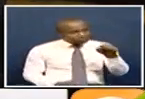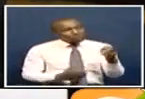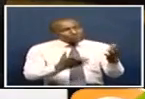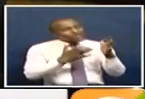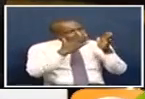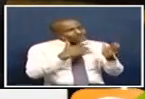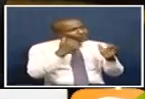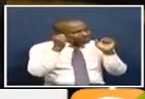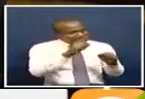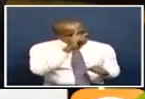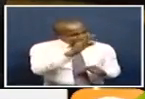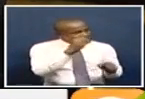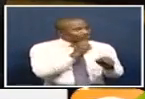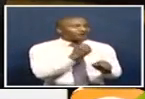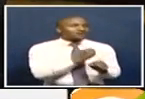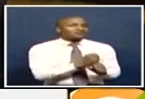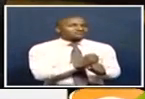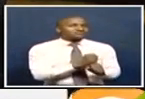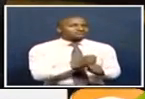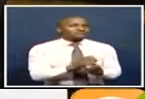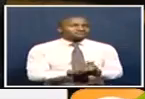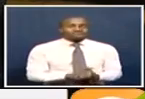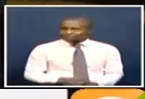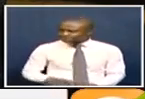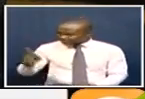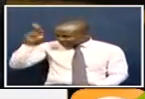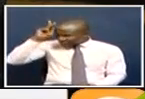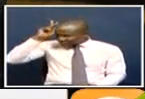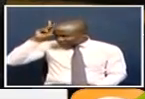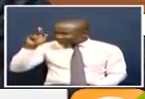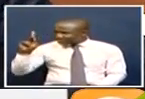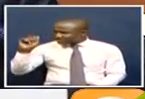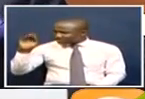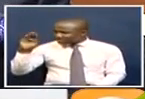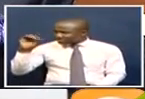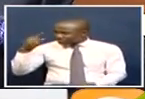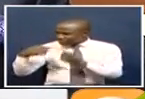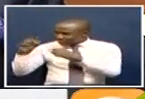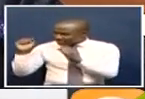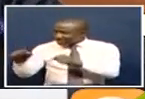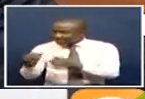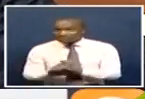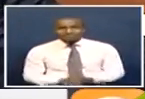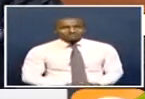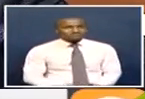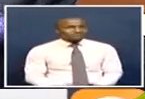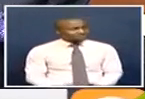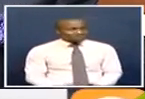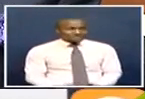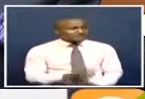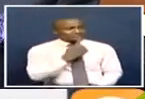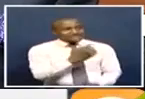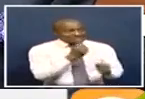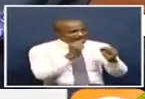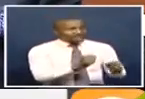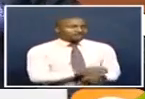Yeah. Kiambu, can Kabogo come back as an independent? I don't know. I can't tell you for sure. I don't know